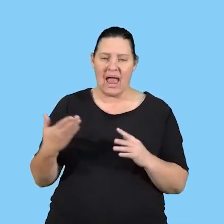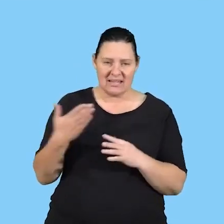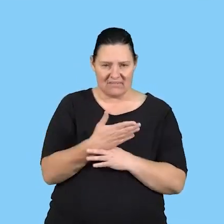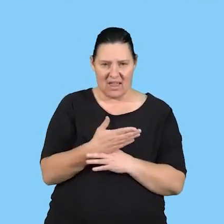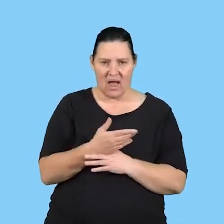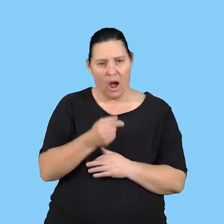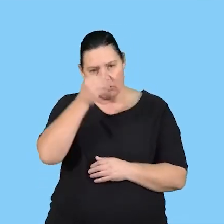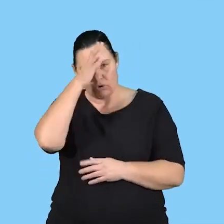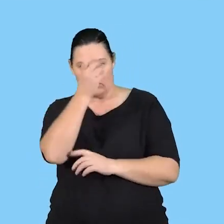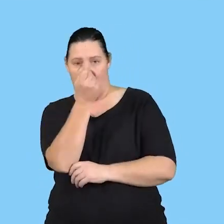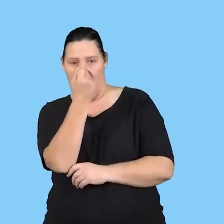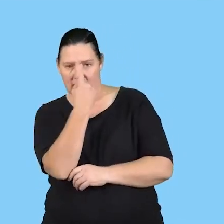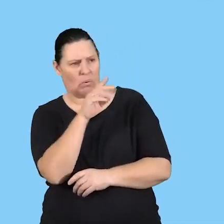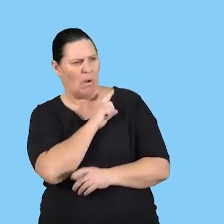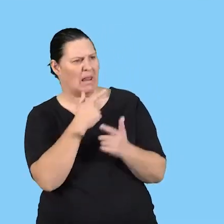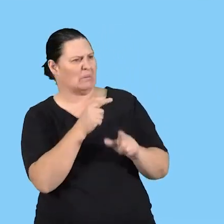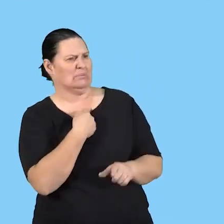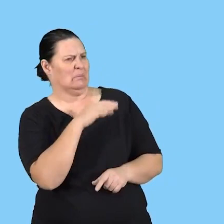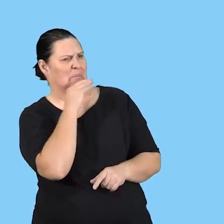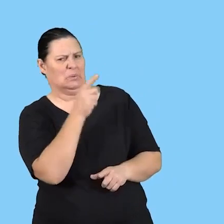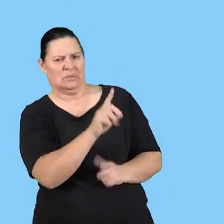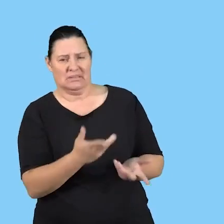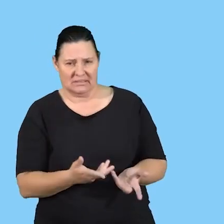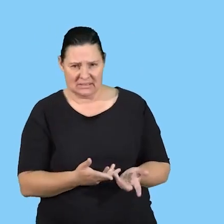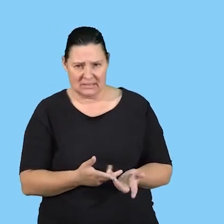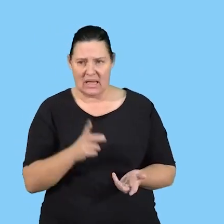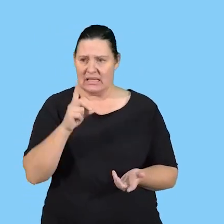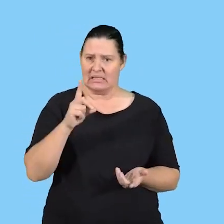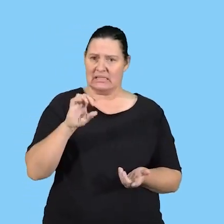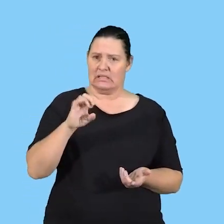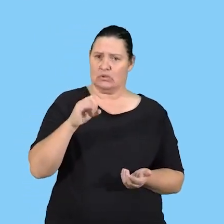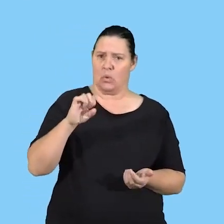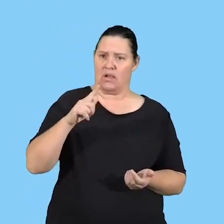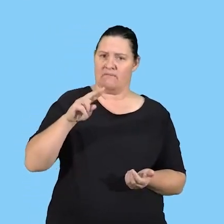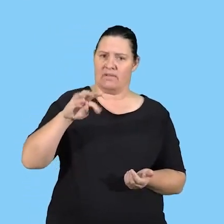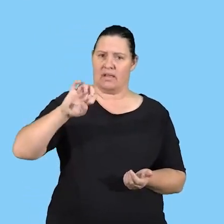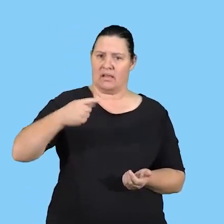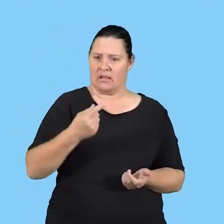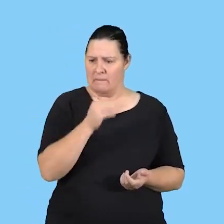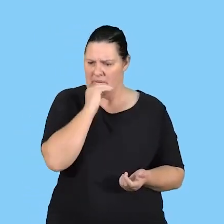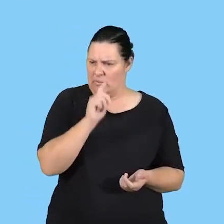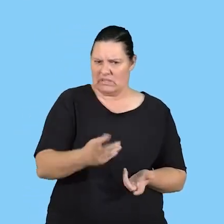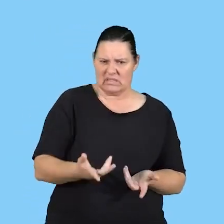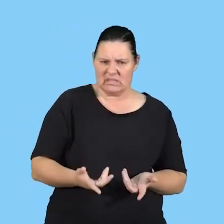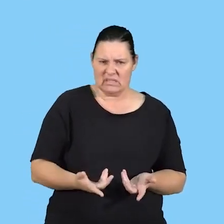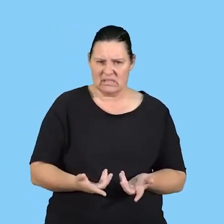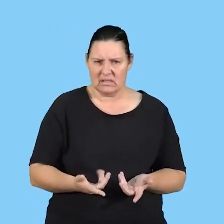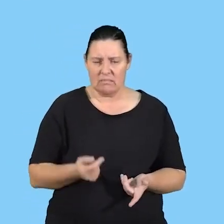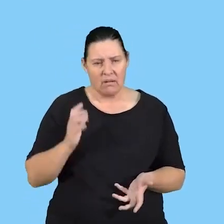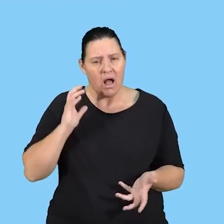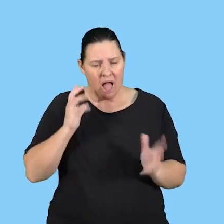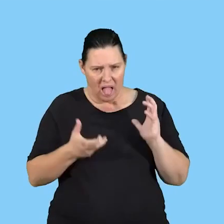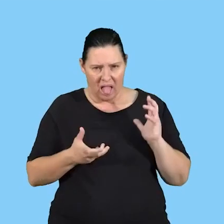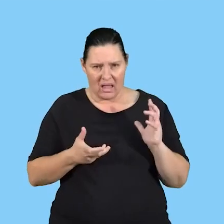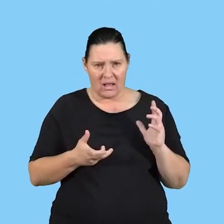with the conceptual understanding of what dissolving actually means, because we know about the confusion